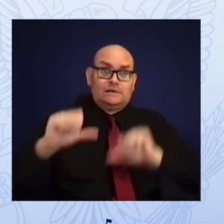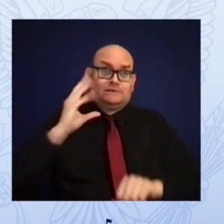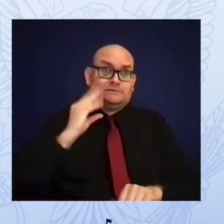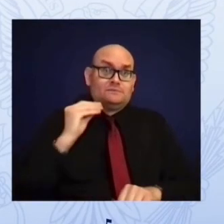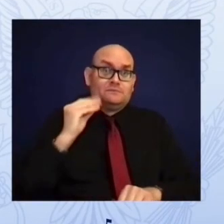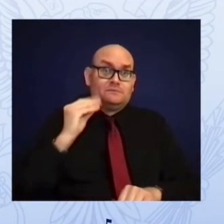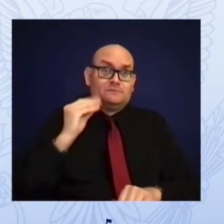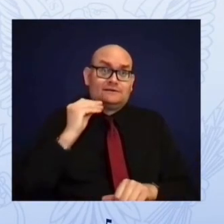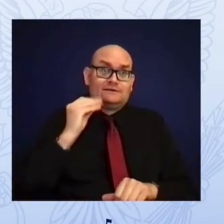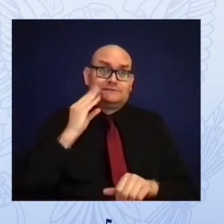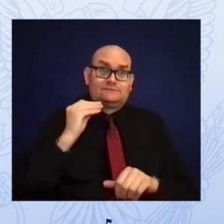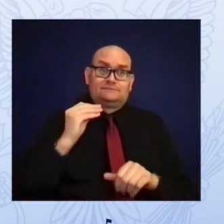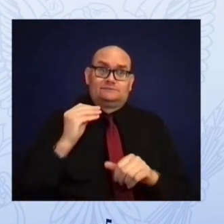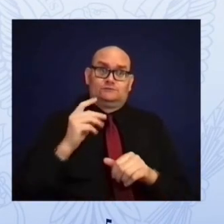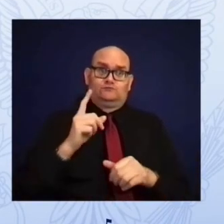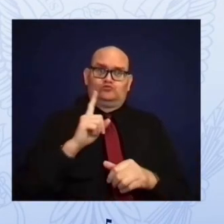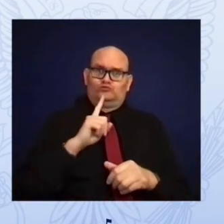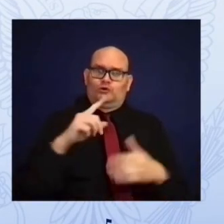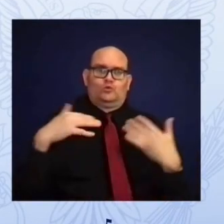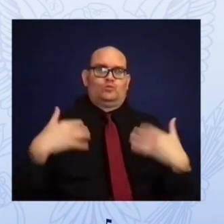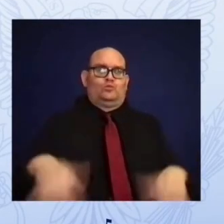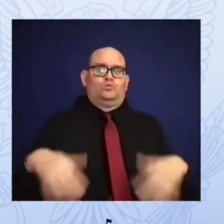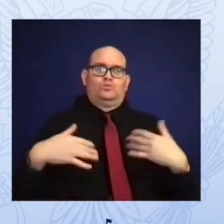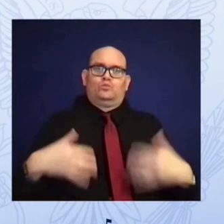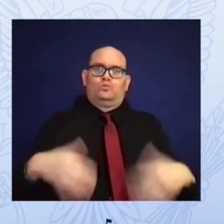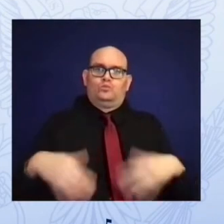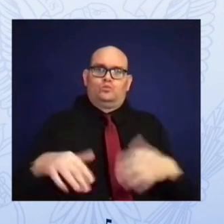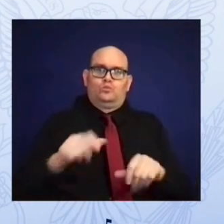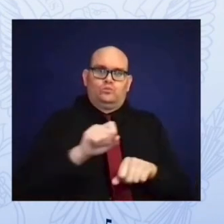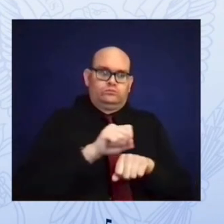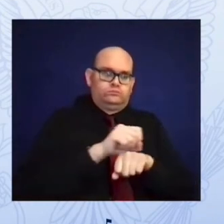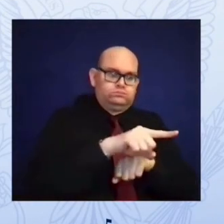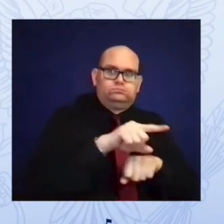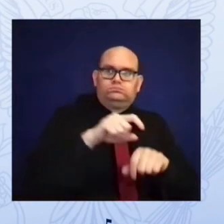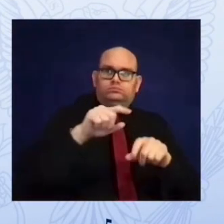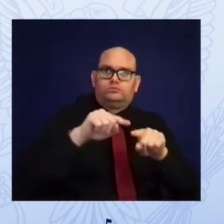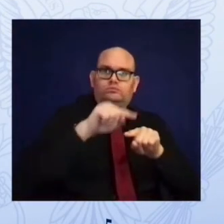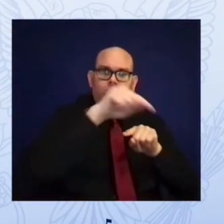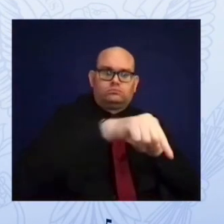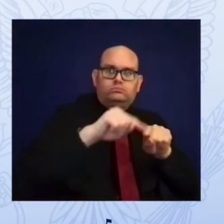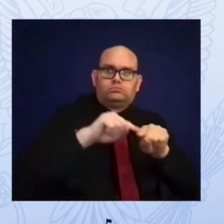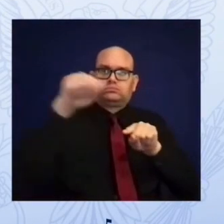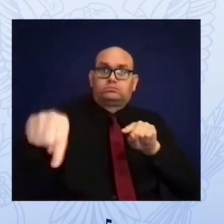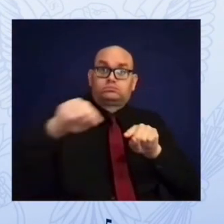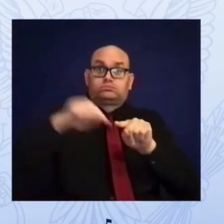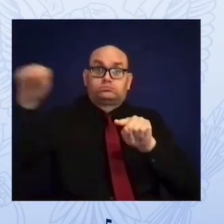their digital ecosystem. Congratulations to the Center of Science and Industry.